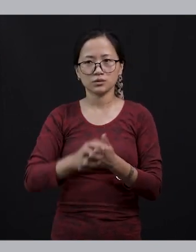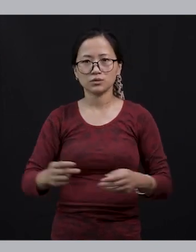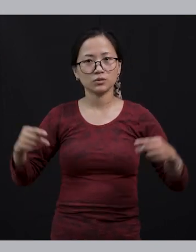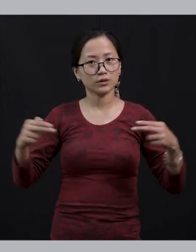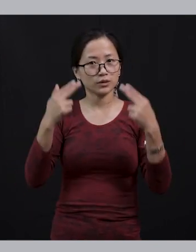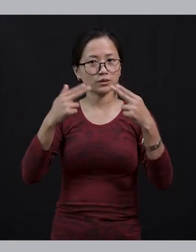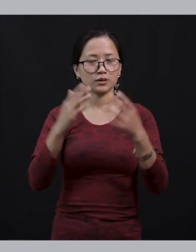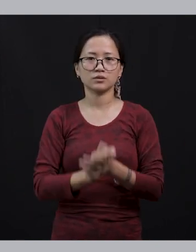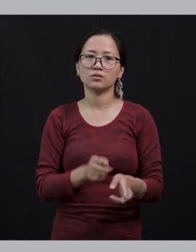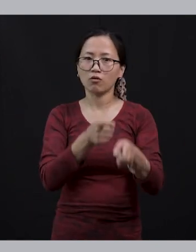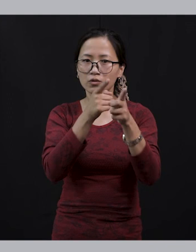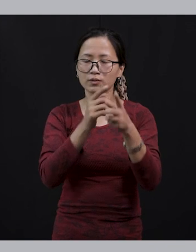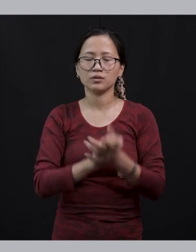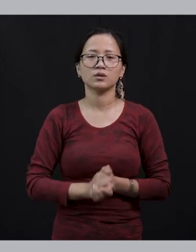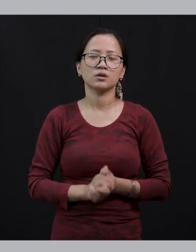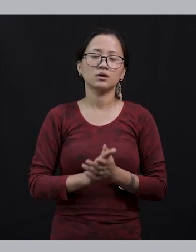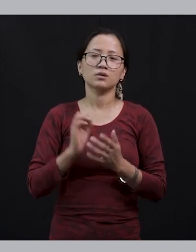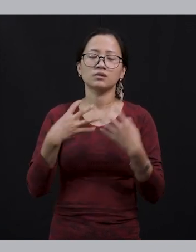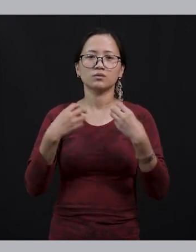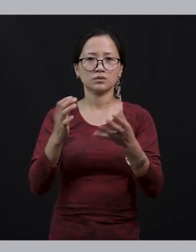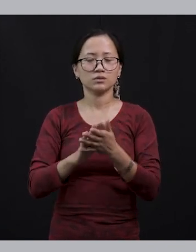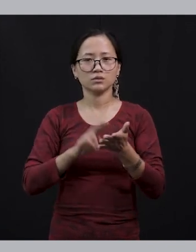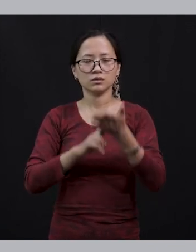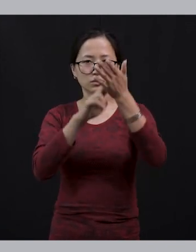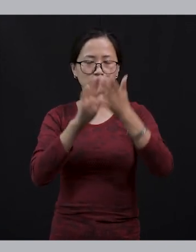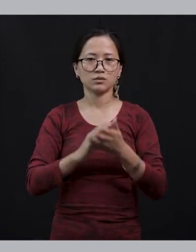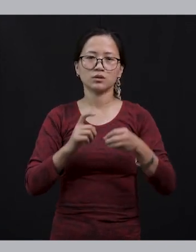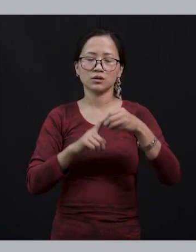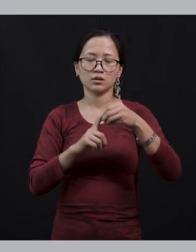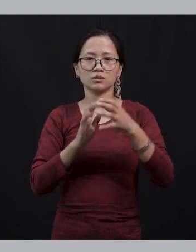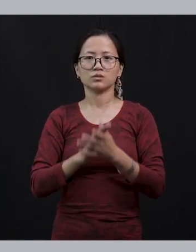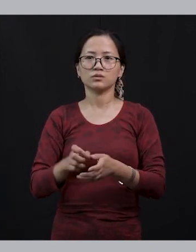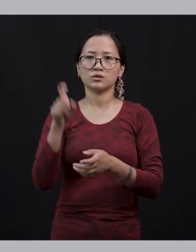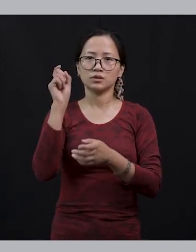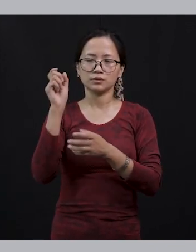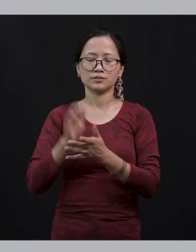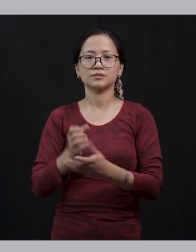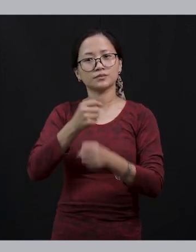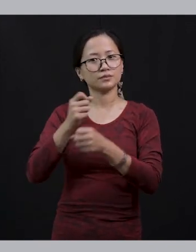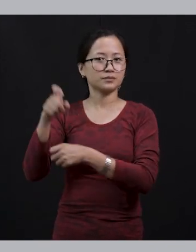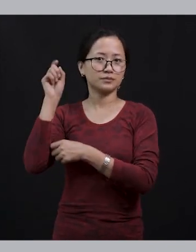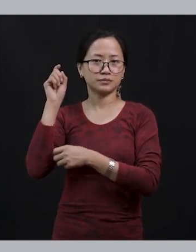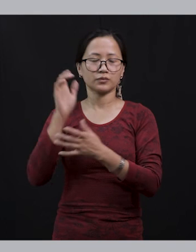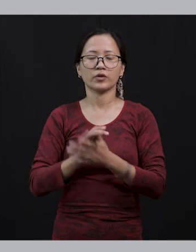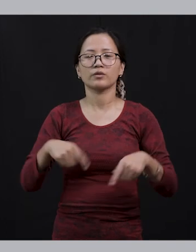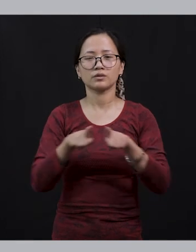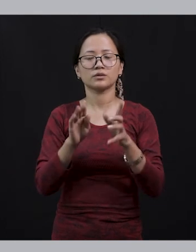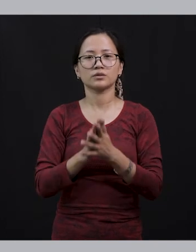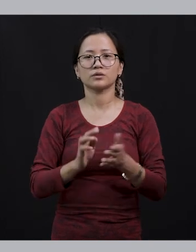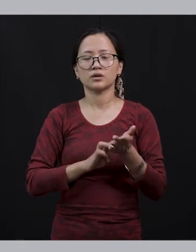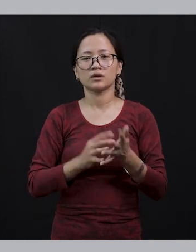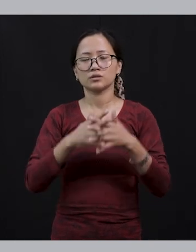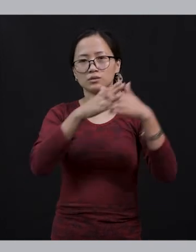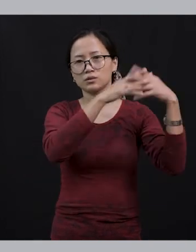Alauddin Khilji, he wanted to conquer the north. He did conquer Gujarat and Malwa, and this gave him control over the